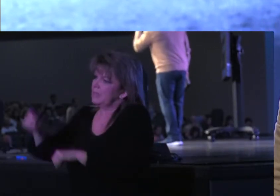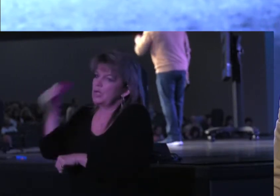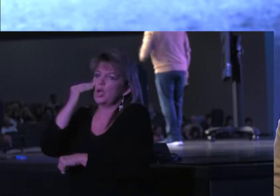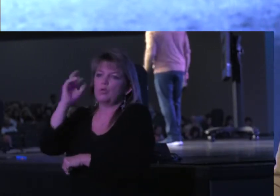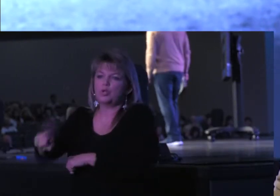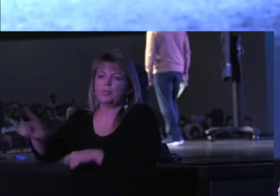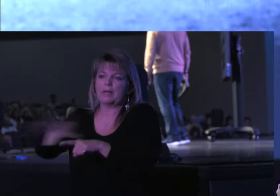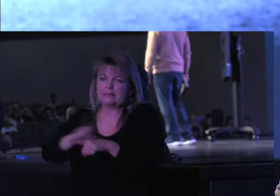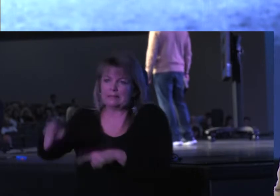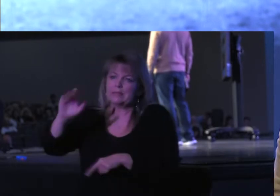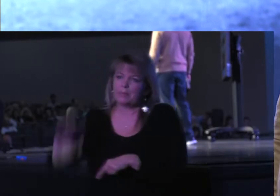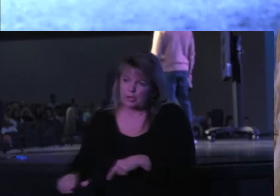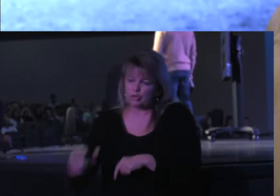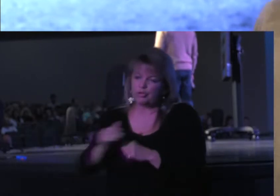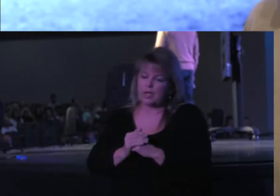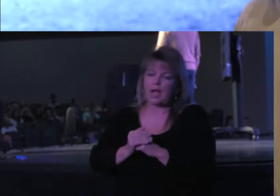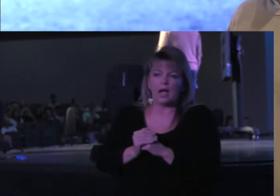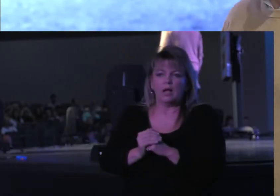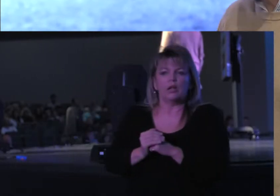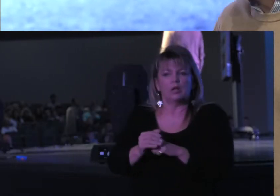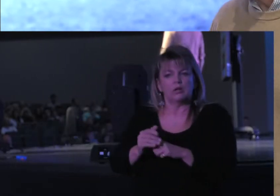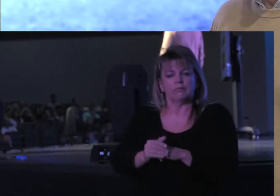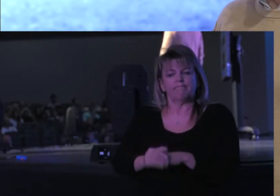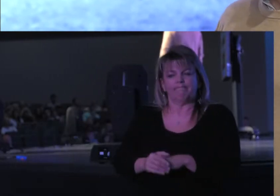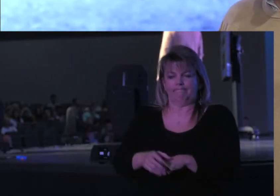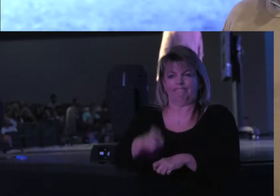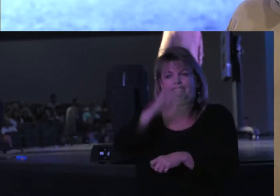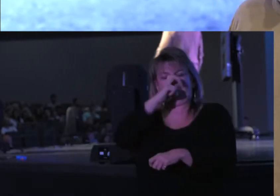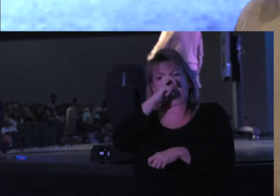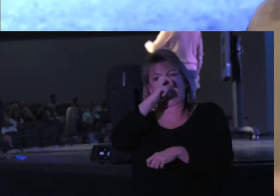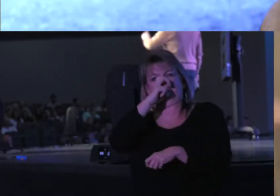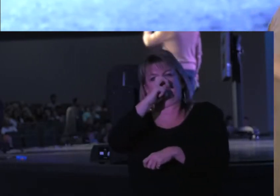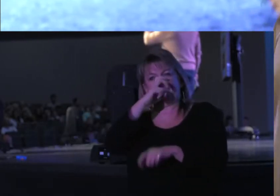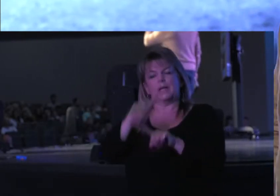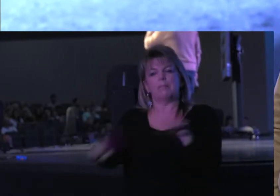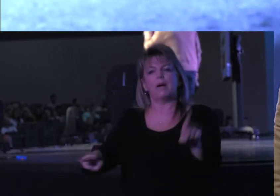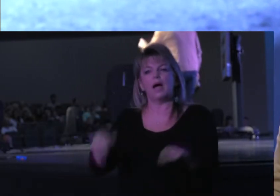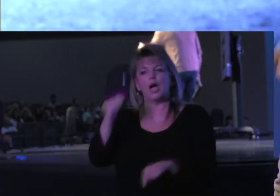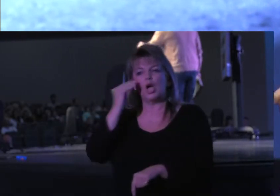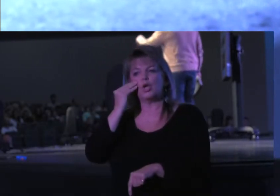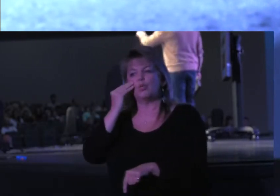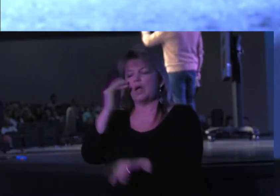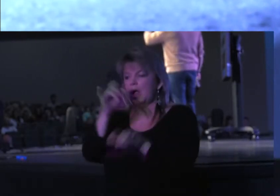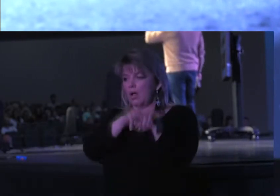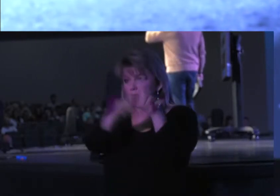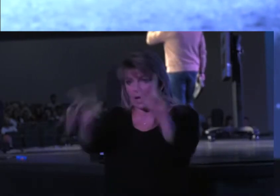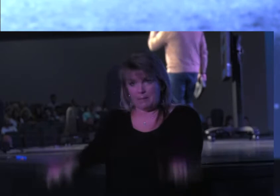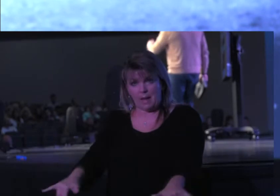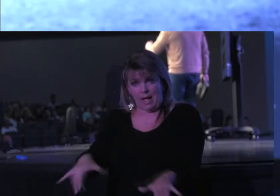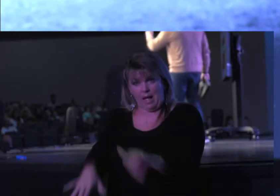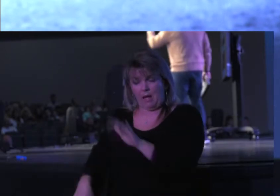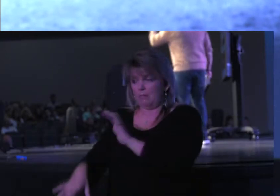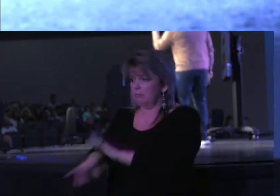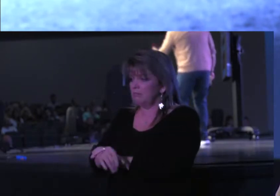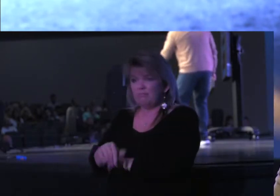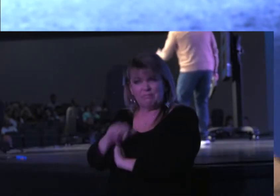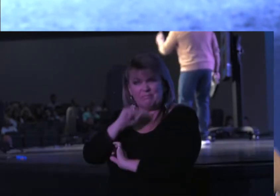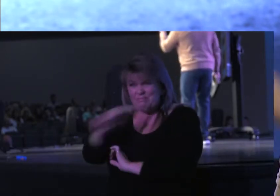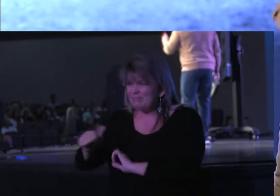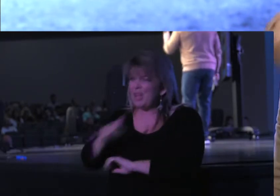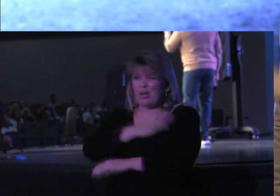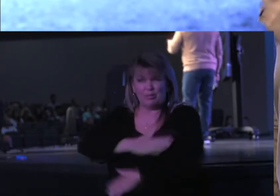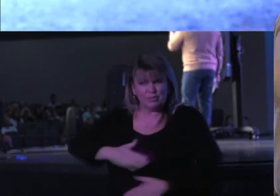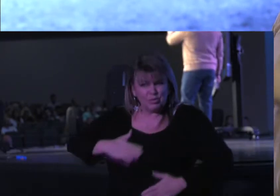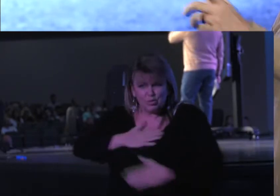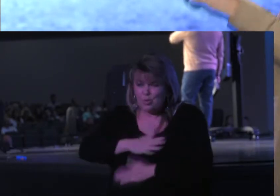must discipline a child harshly and firmly, yet you know that simultaneously you find no